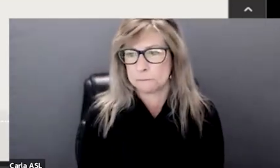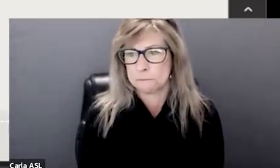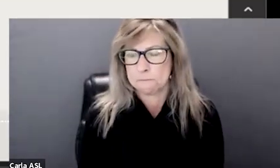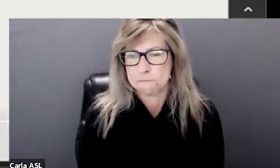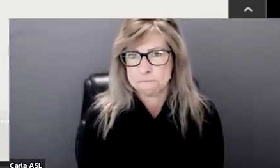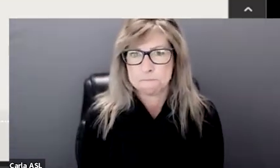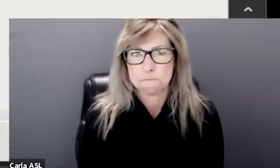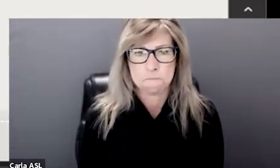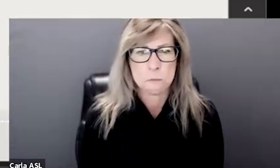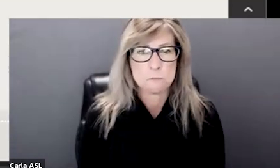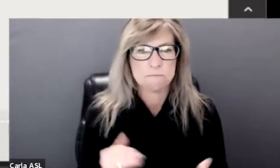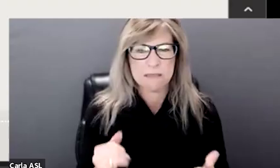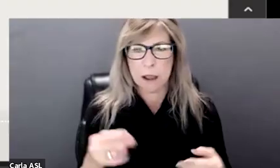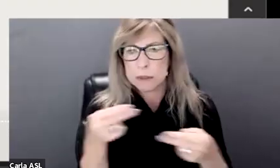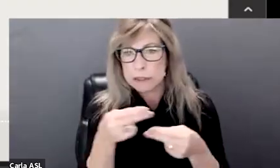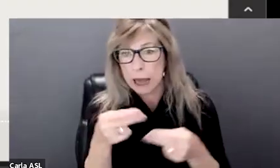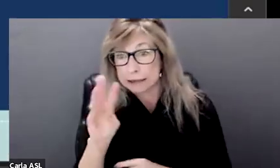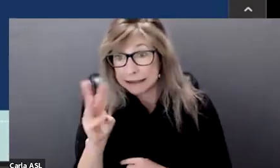I am at slide 6.